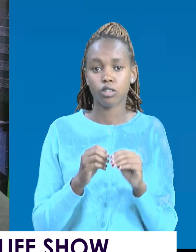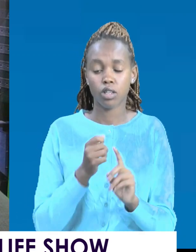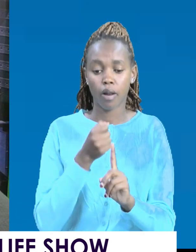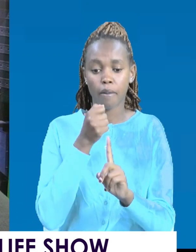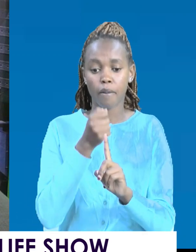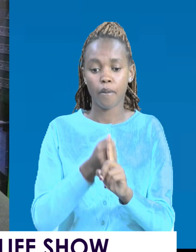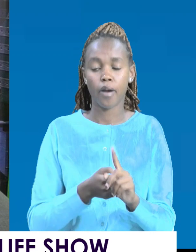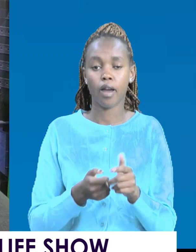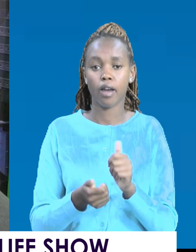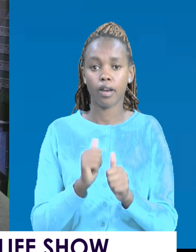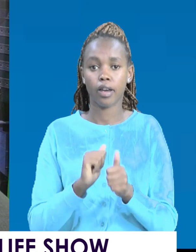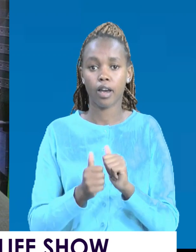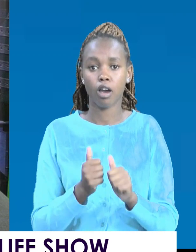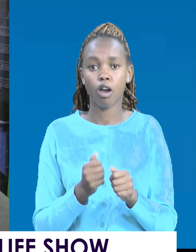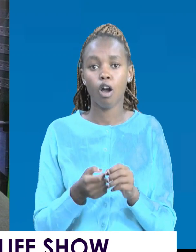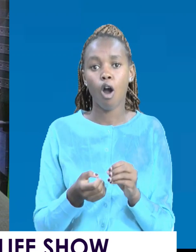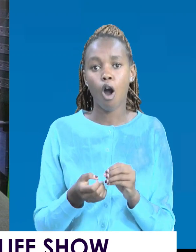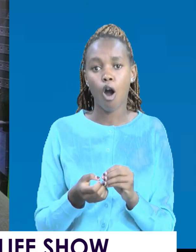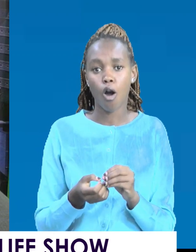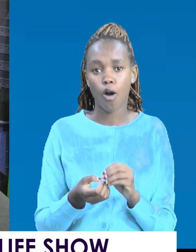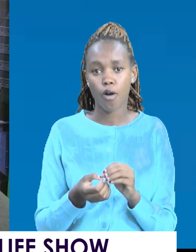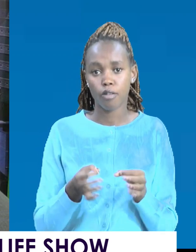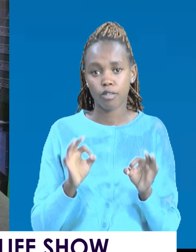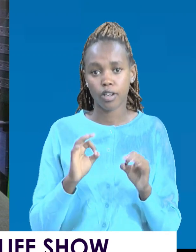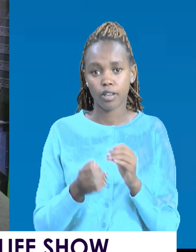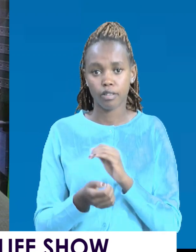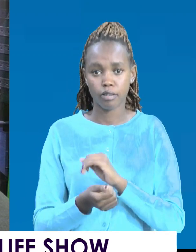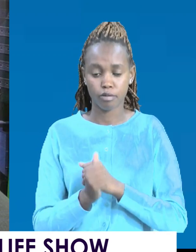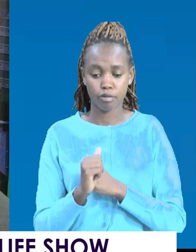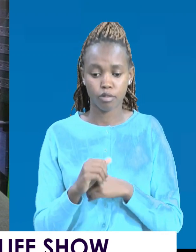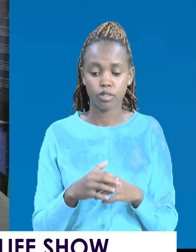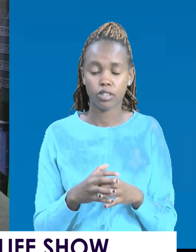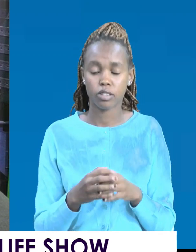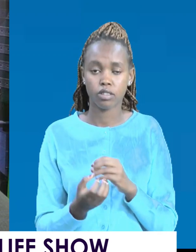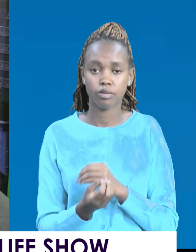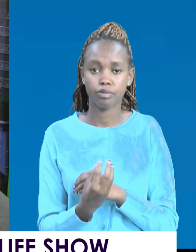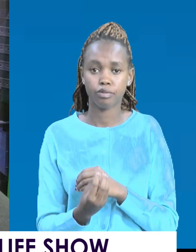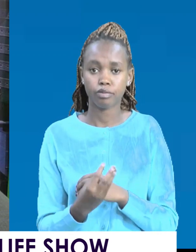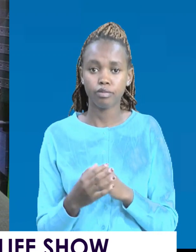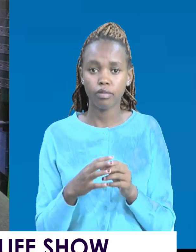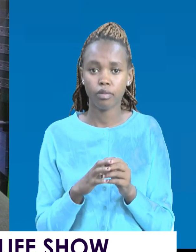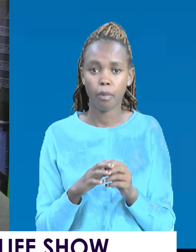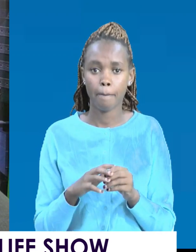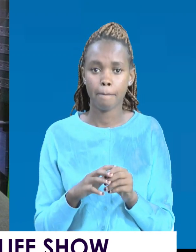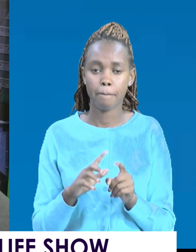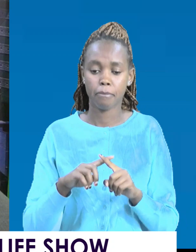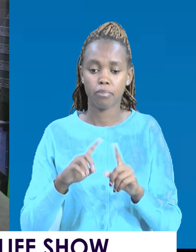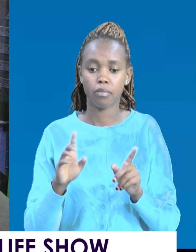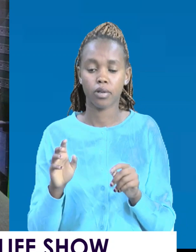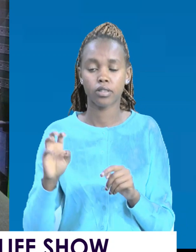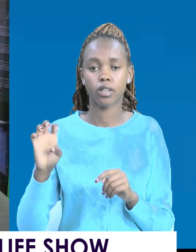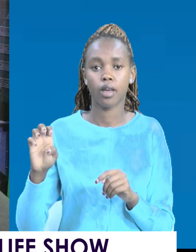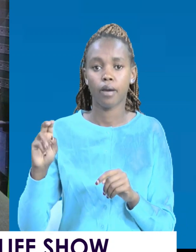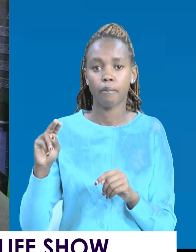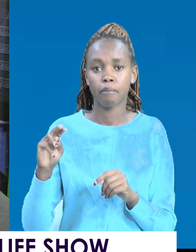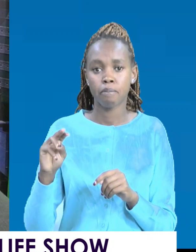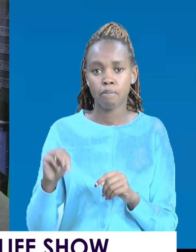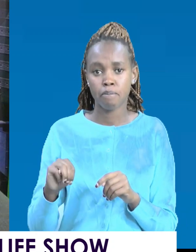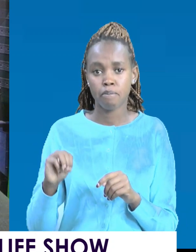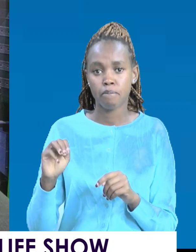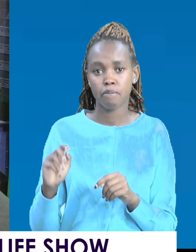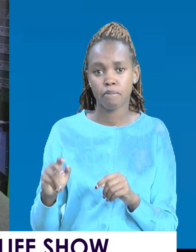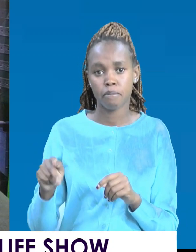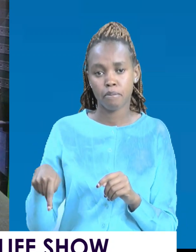your art of influence. There are many other tips on influence, but empathy is one of the